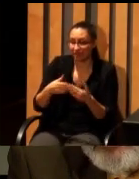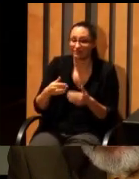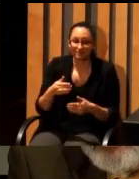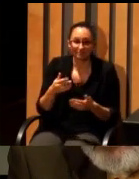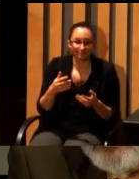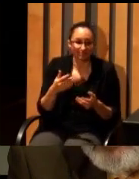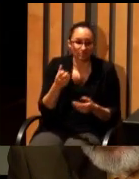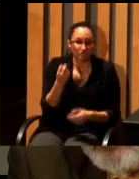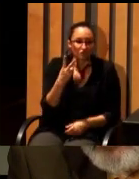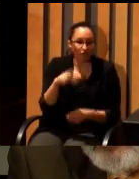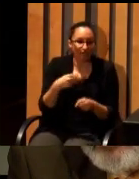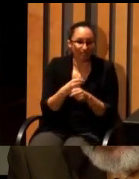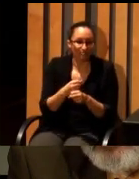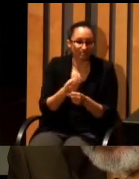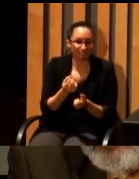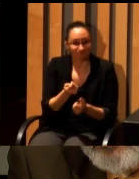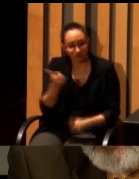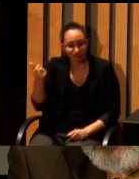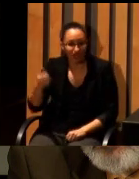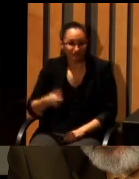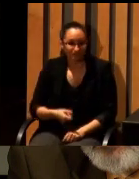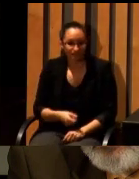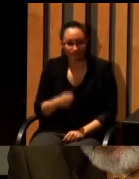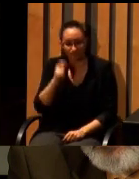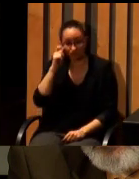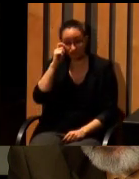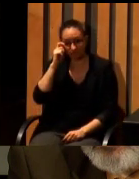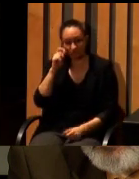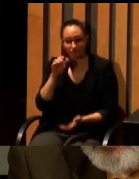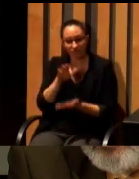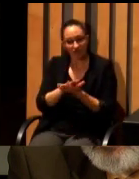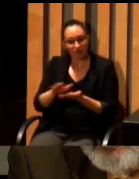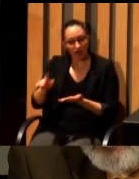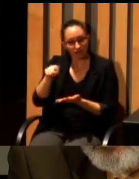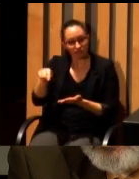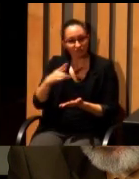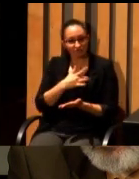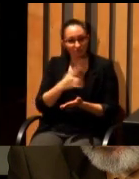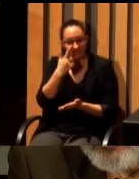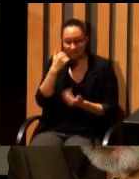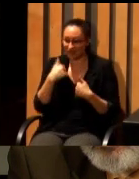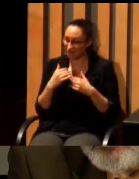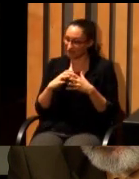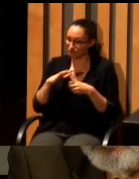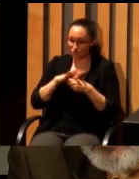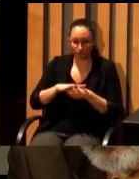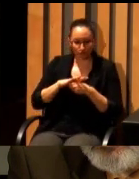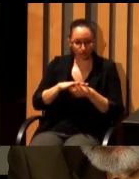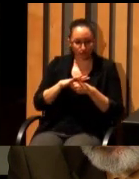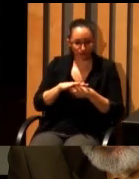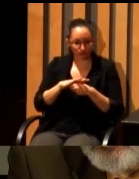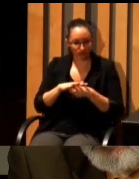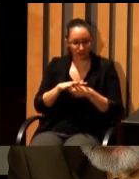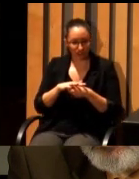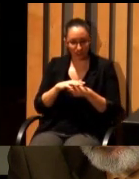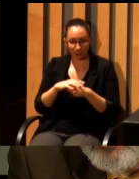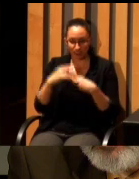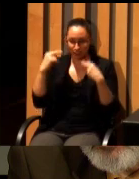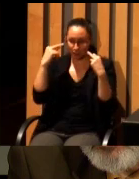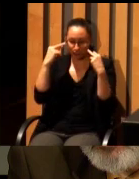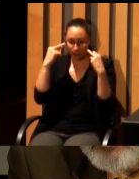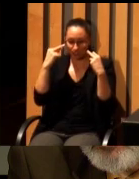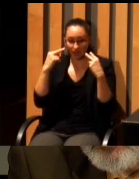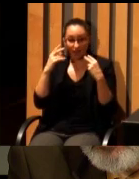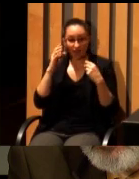Changes come at colleges because they have a moral center and are sensitive to pressure. Neither dynamic applies